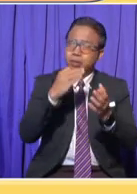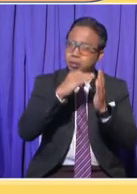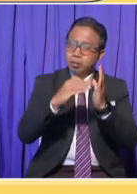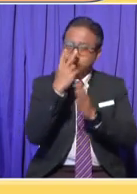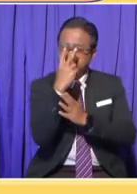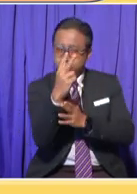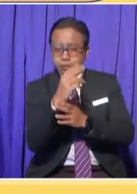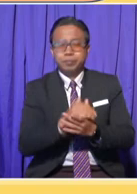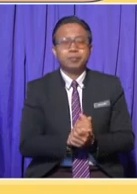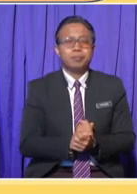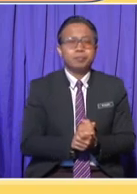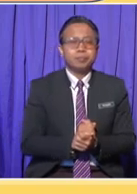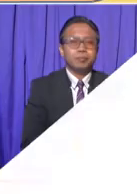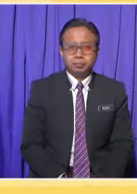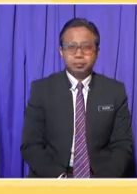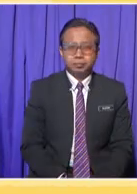fractions.